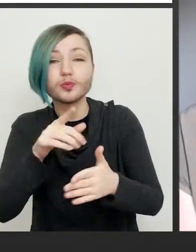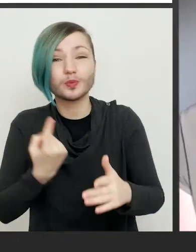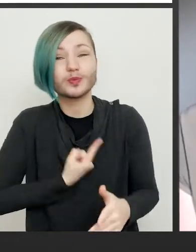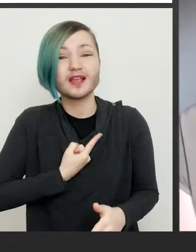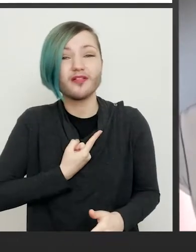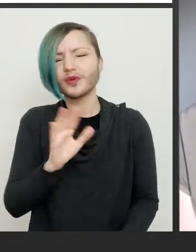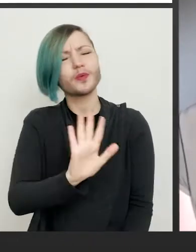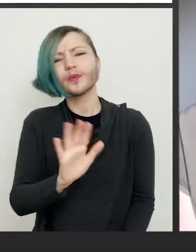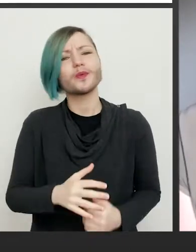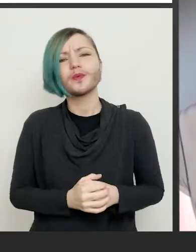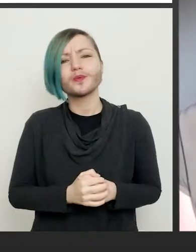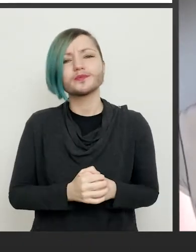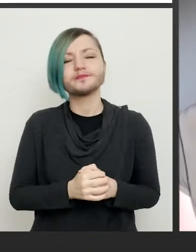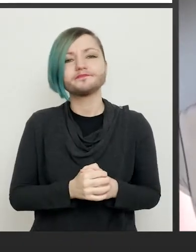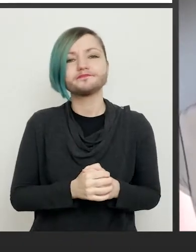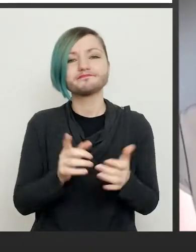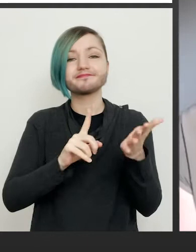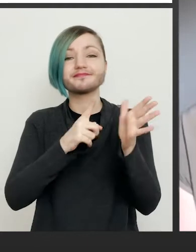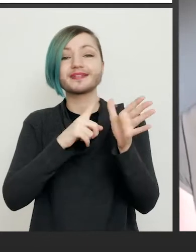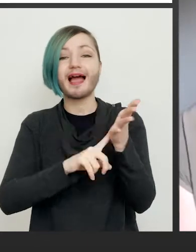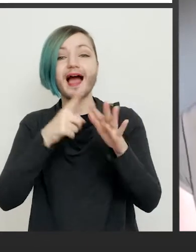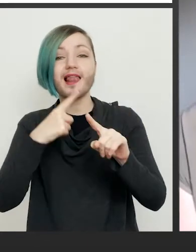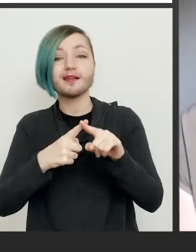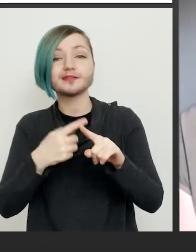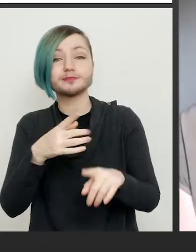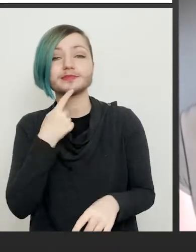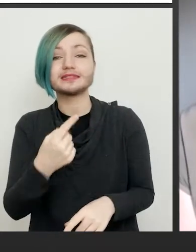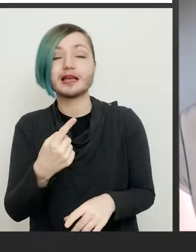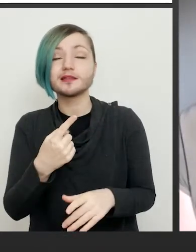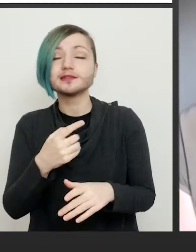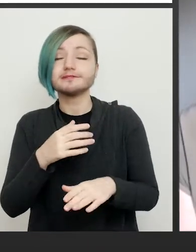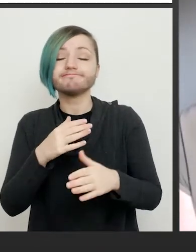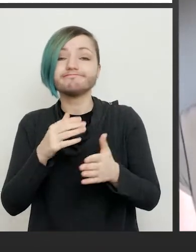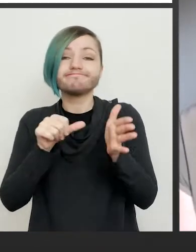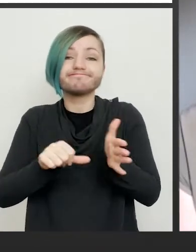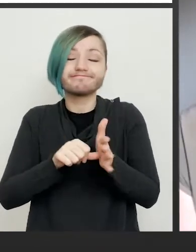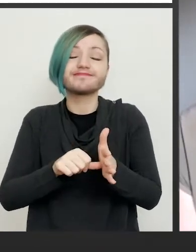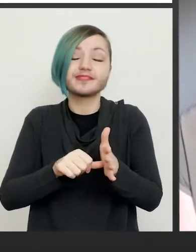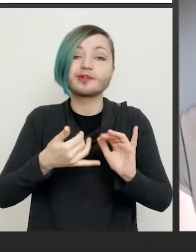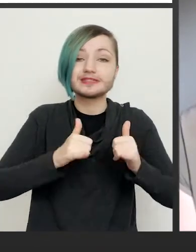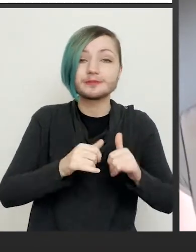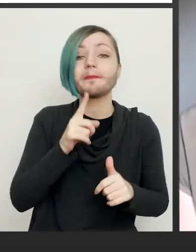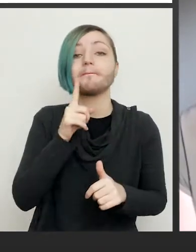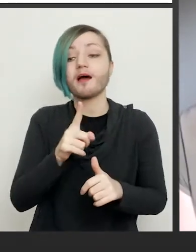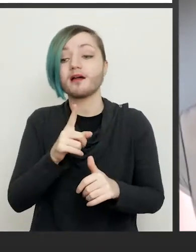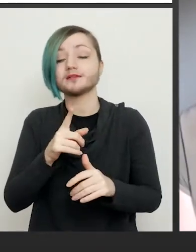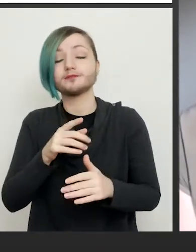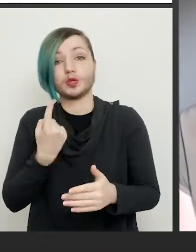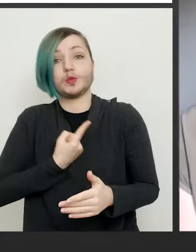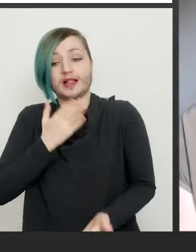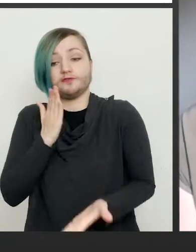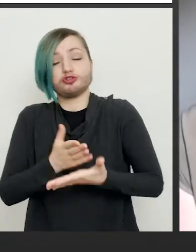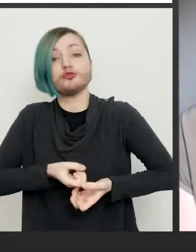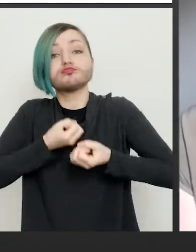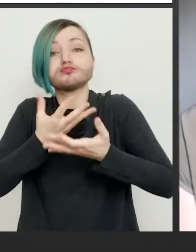And Alex said, times are hard, but being true to yourself is the most precious gift you can give the world. So this concept of sticking to